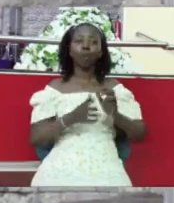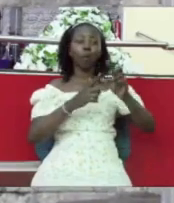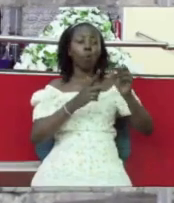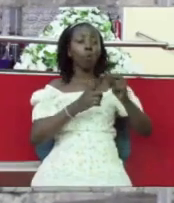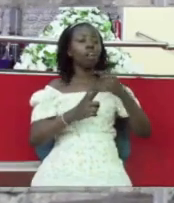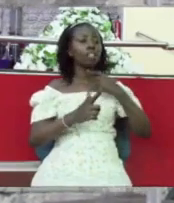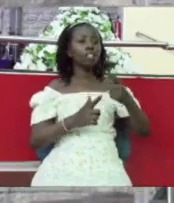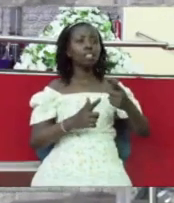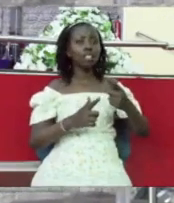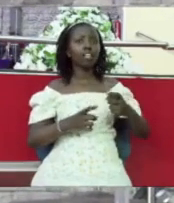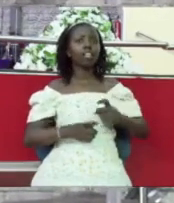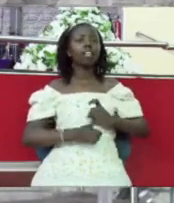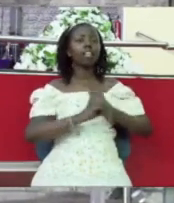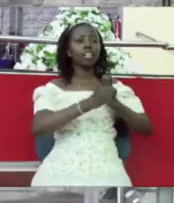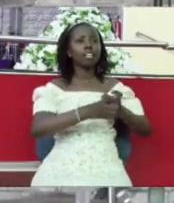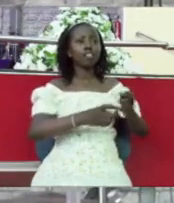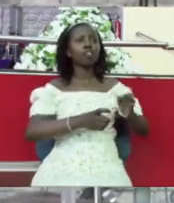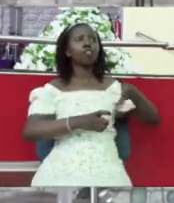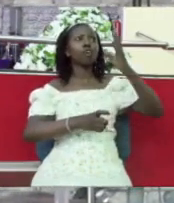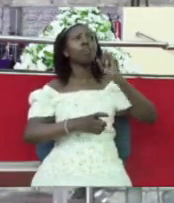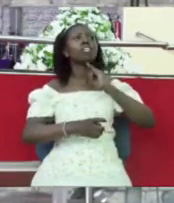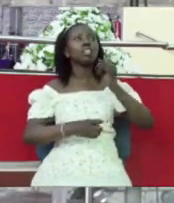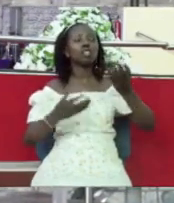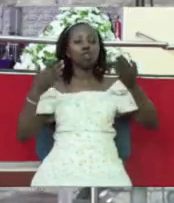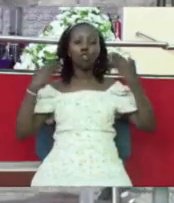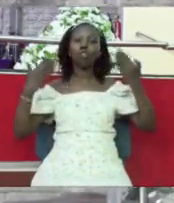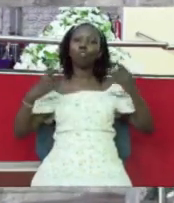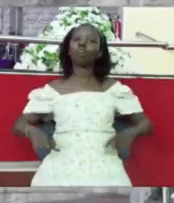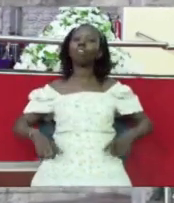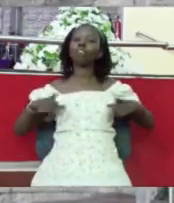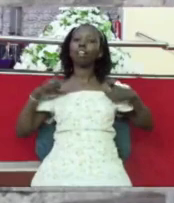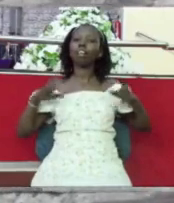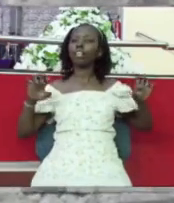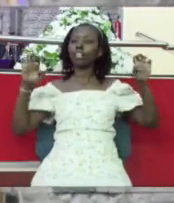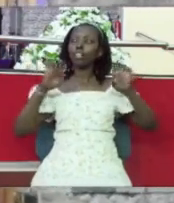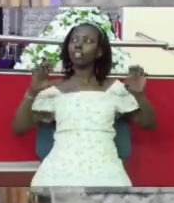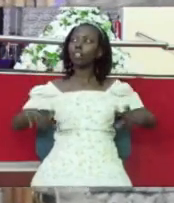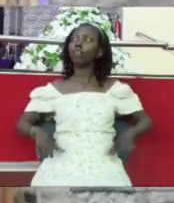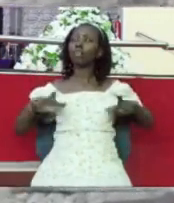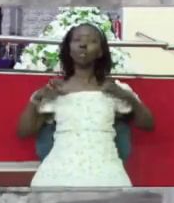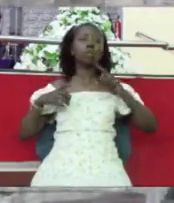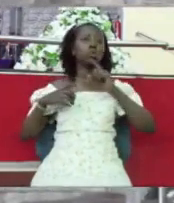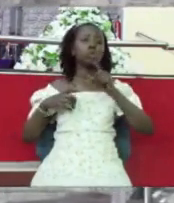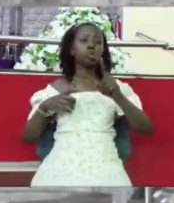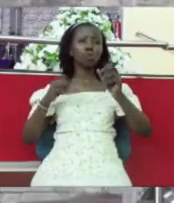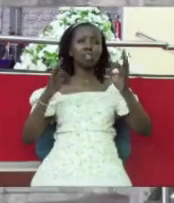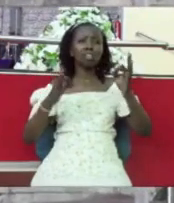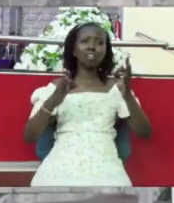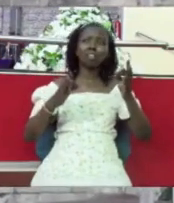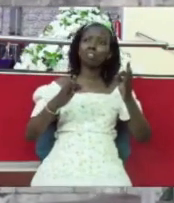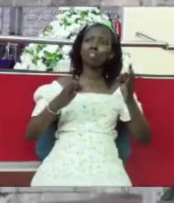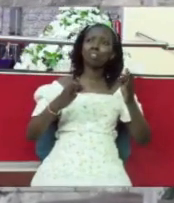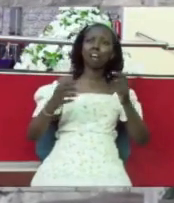scripture says that the gift of God is eternal life. Ya kwamba zawadi ya Mungu ni uzima wa milele. And so if you're arguing, is it